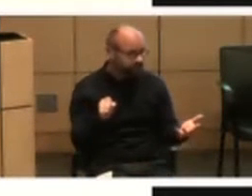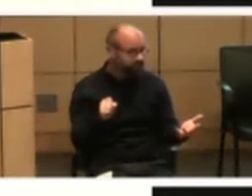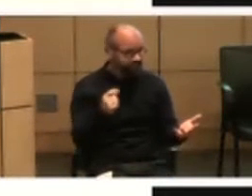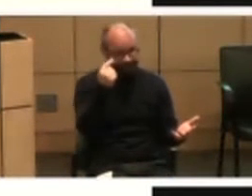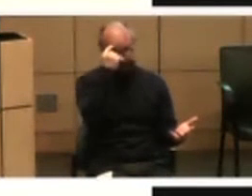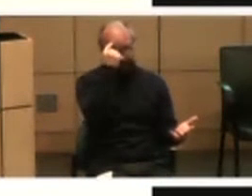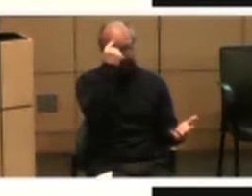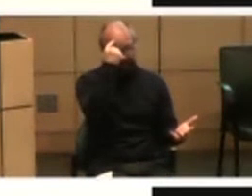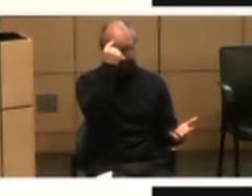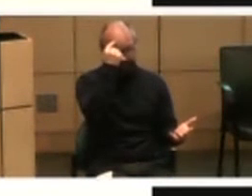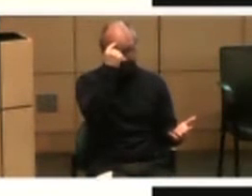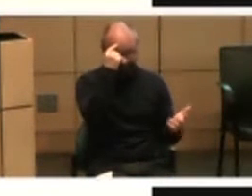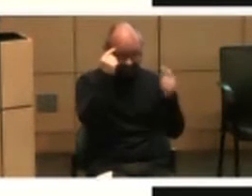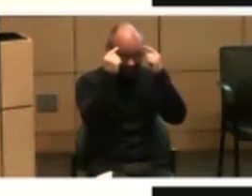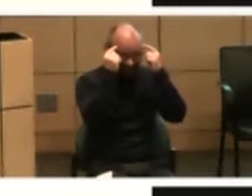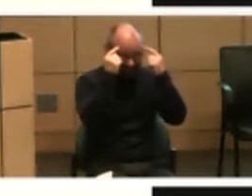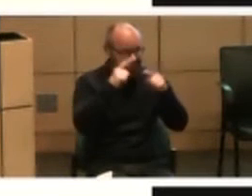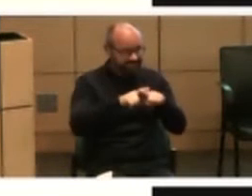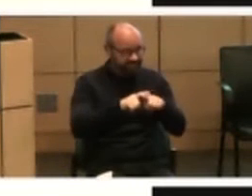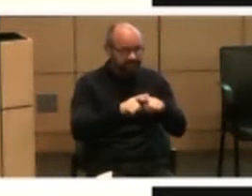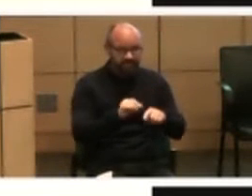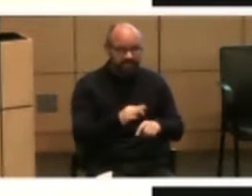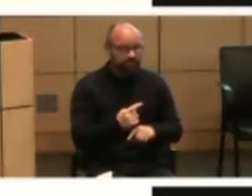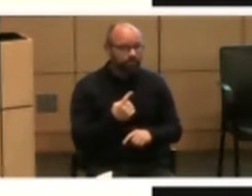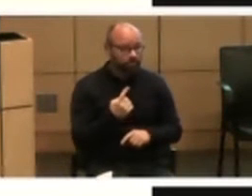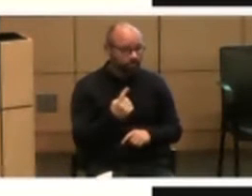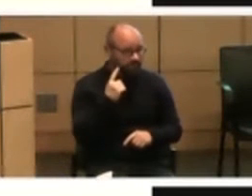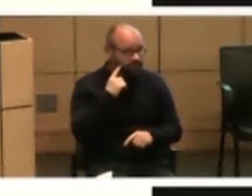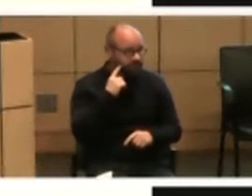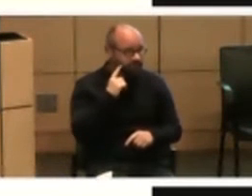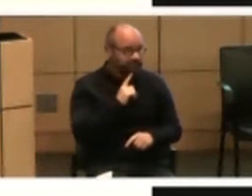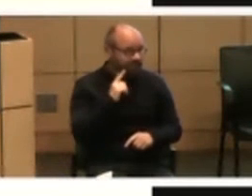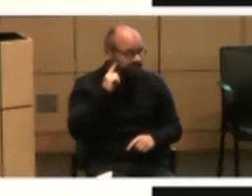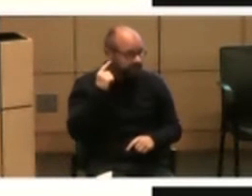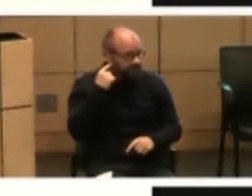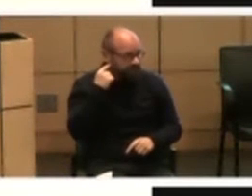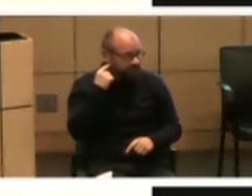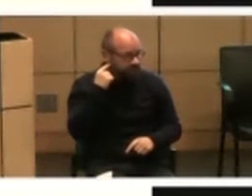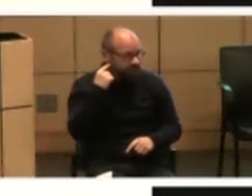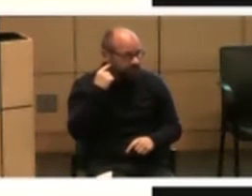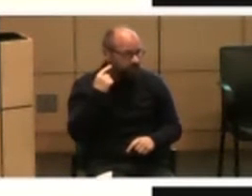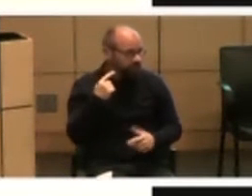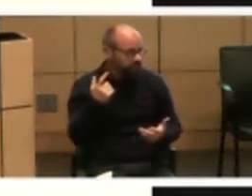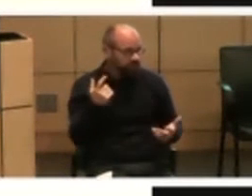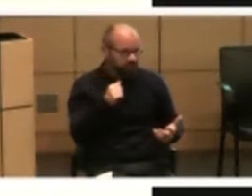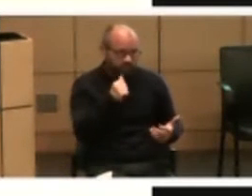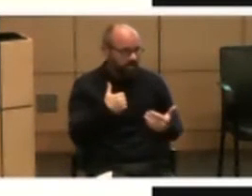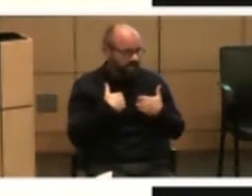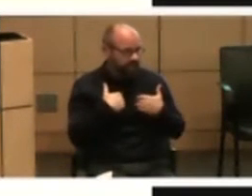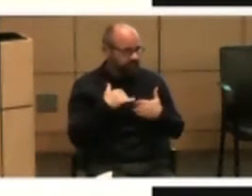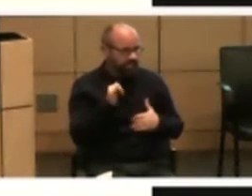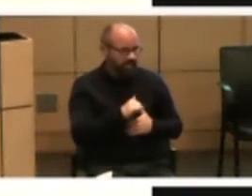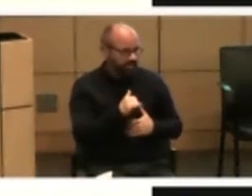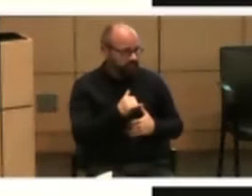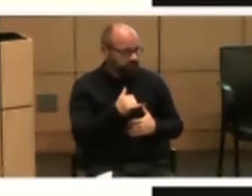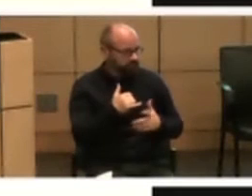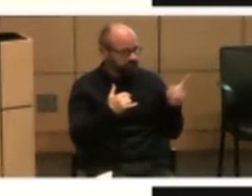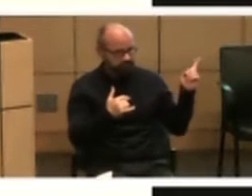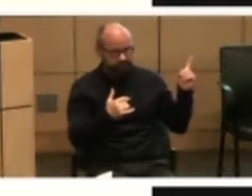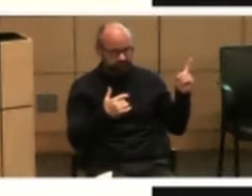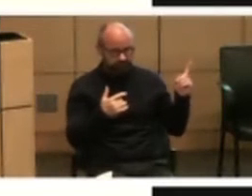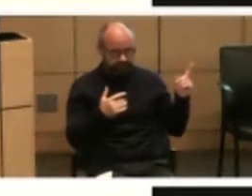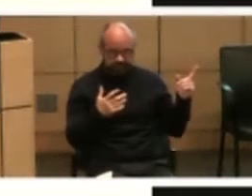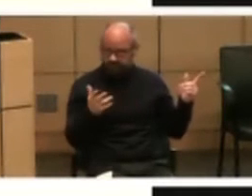if you have single-sided deafness, for example, you don't have access to this phenomenon. And so it's really unclear, is there